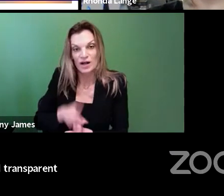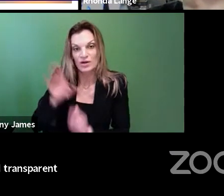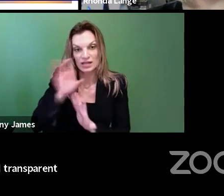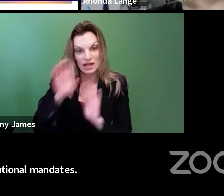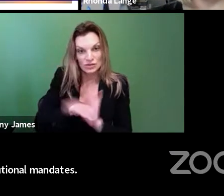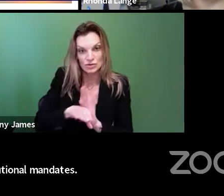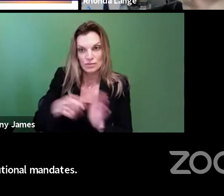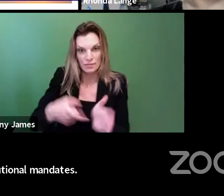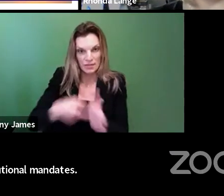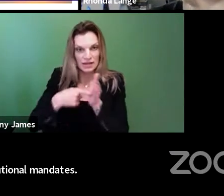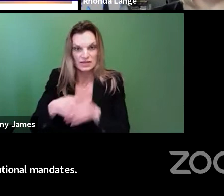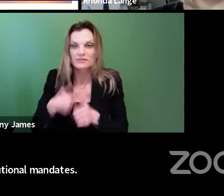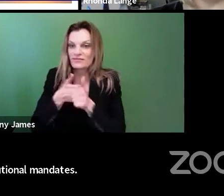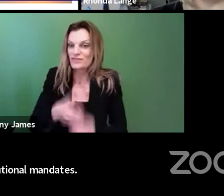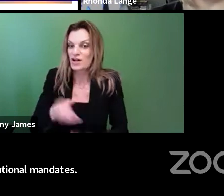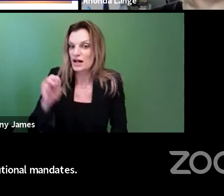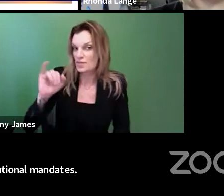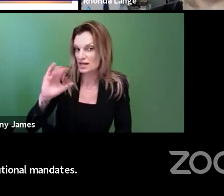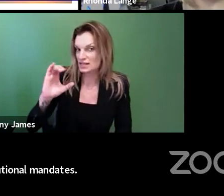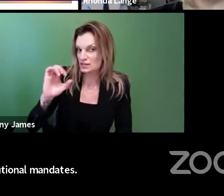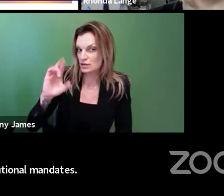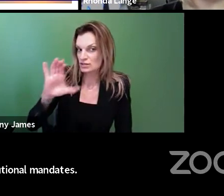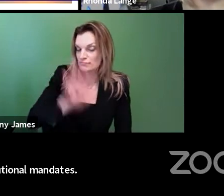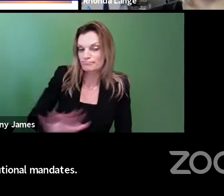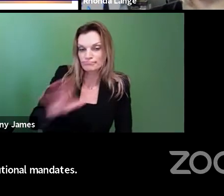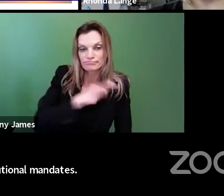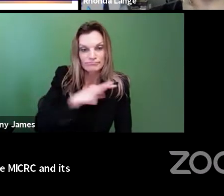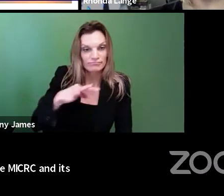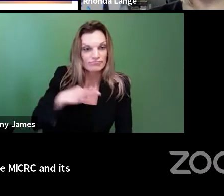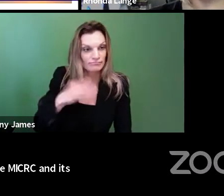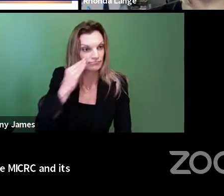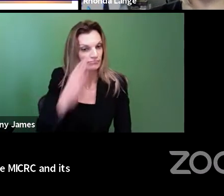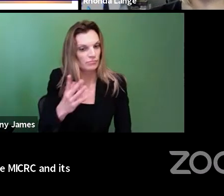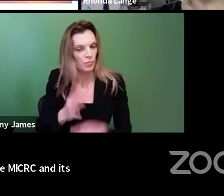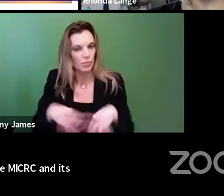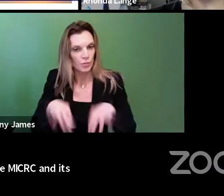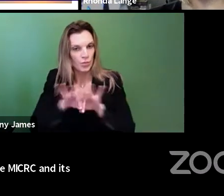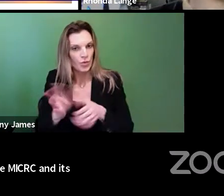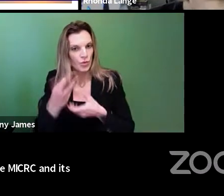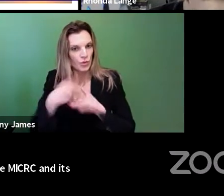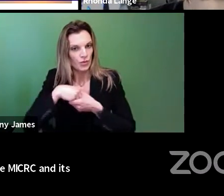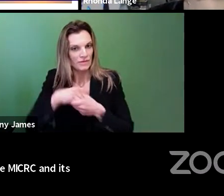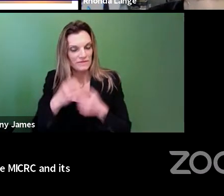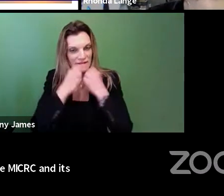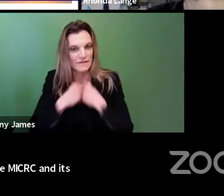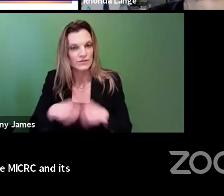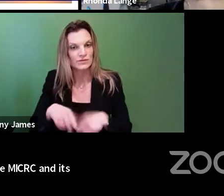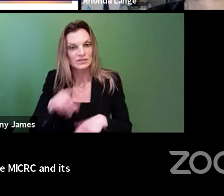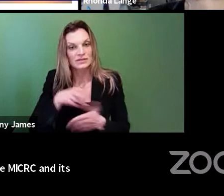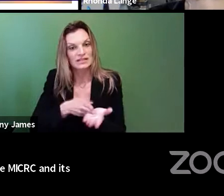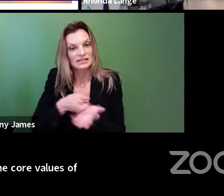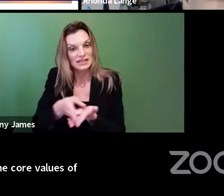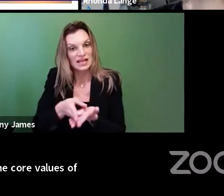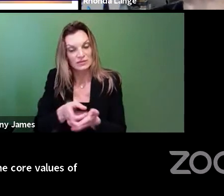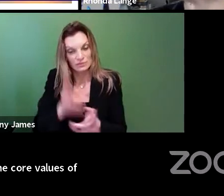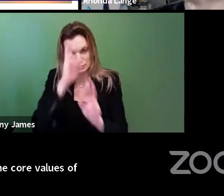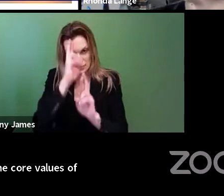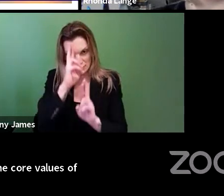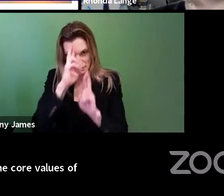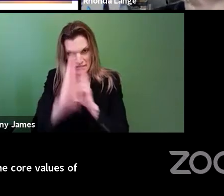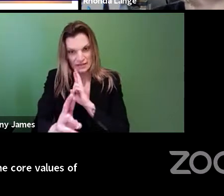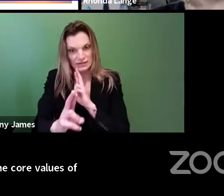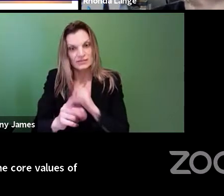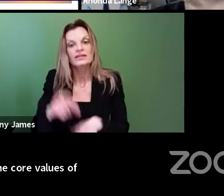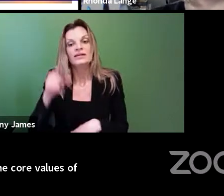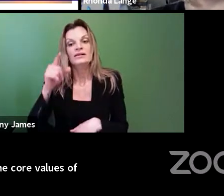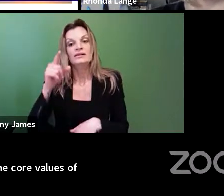the MICRC and its staff, you should witness the core values of integrity, respect, transparency, and